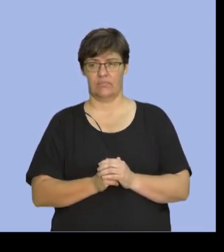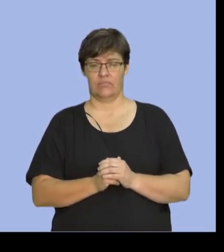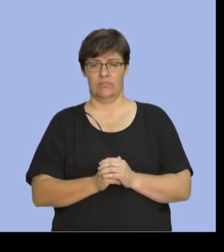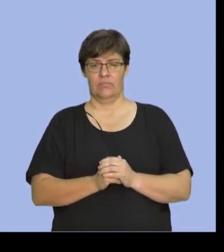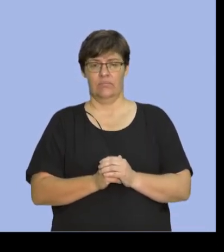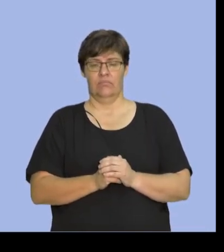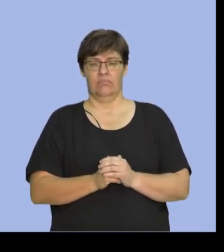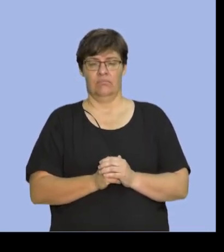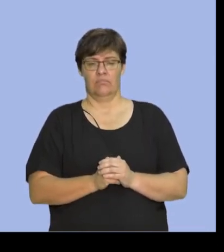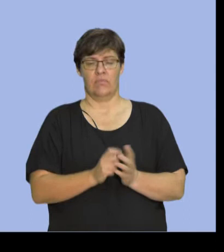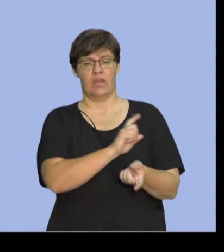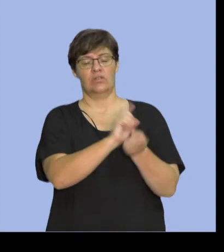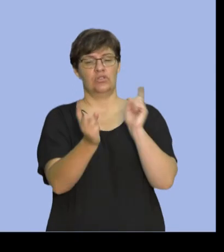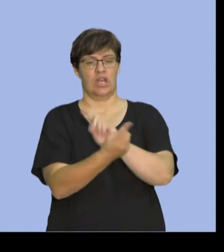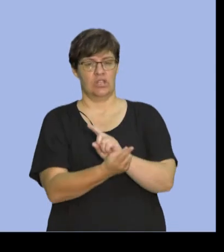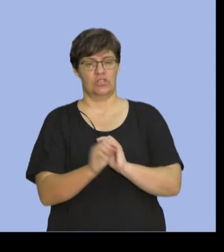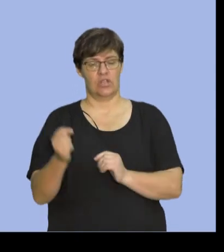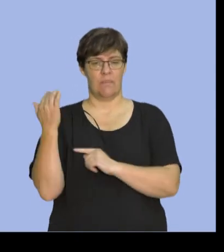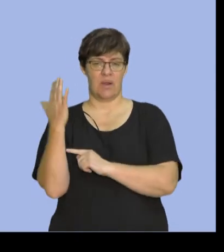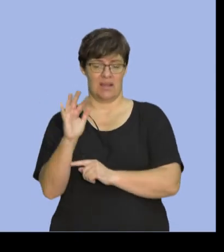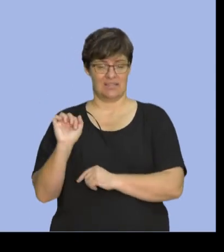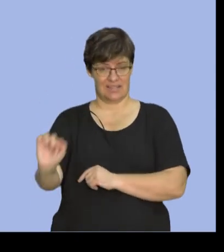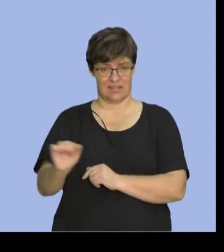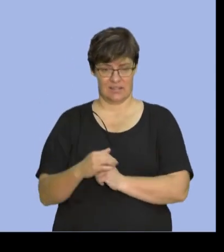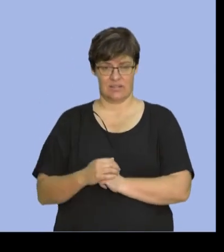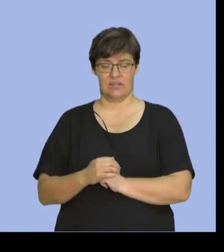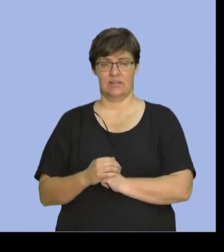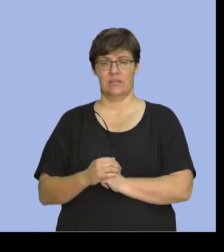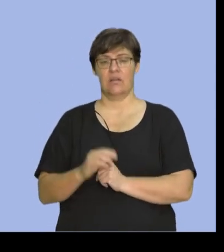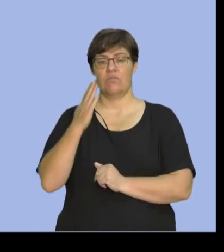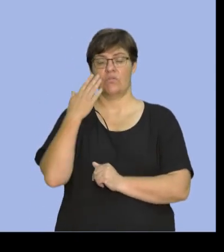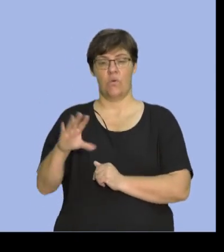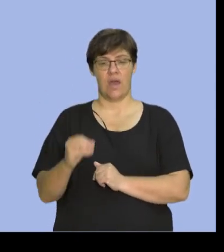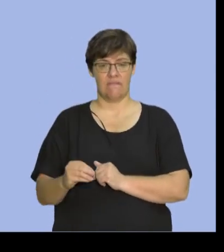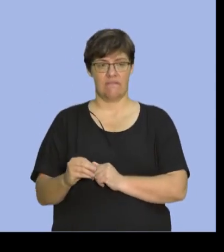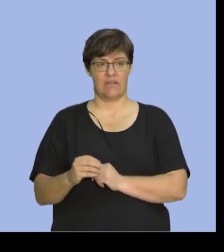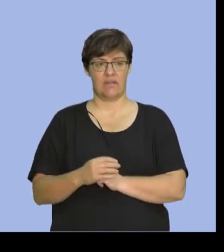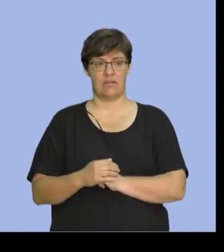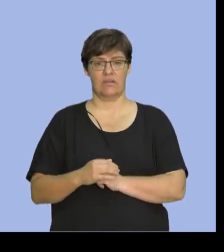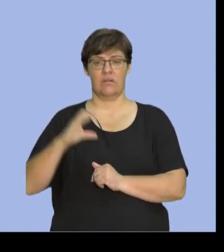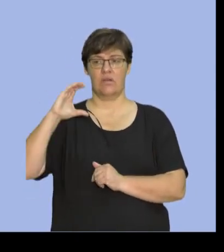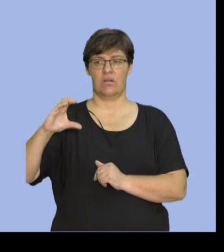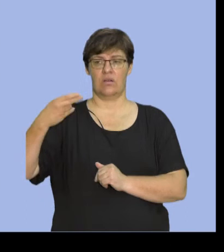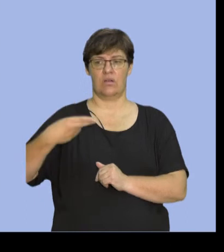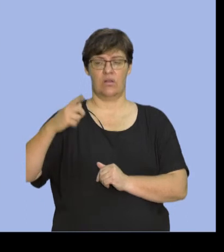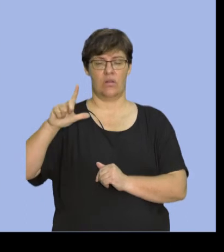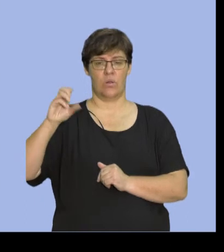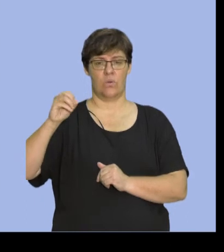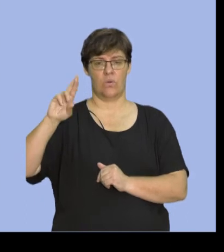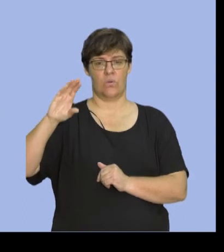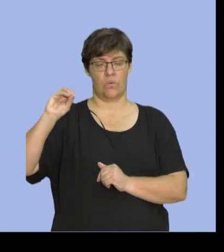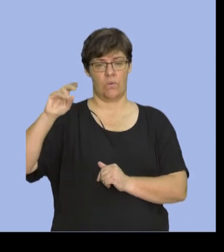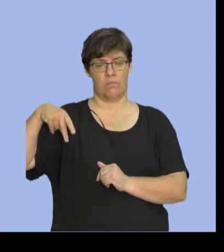we change onto plant cells, we know that plant cells are characterized by the chloroplast. And the chloroplast is